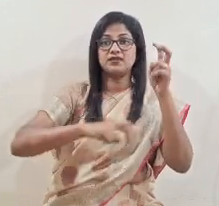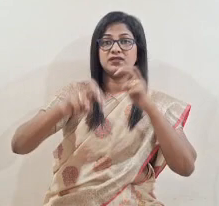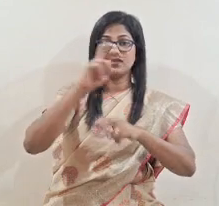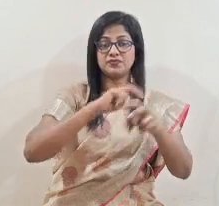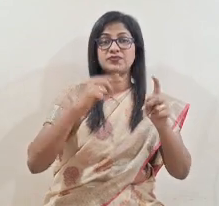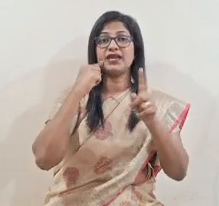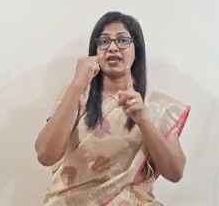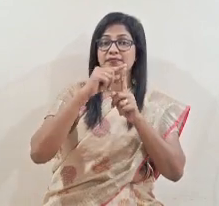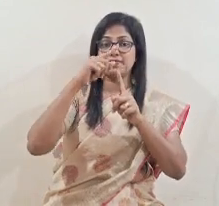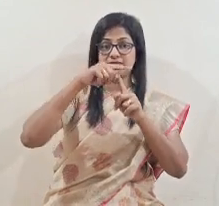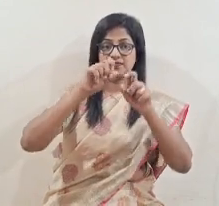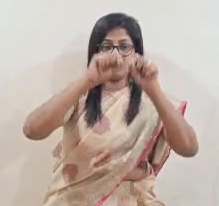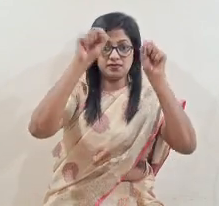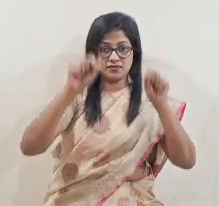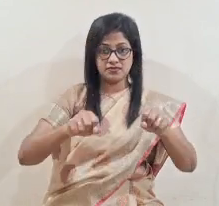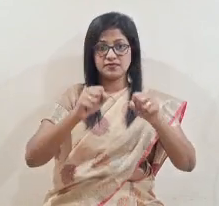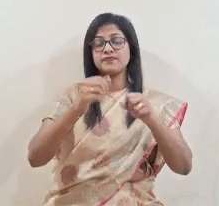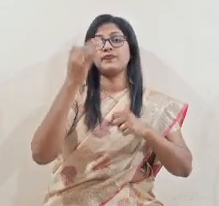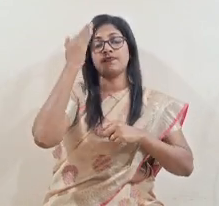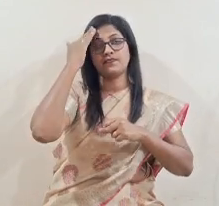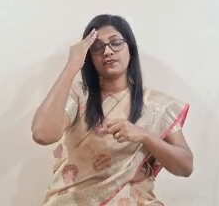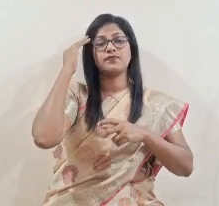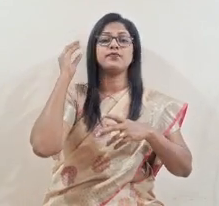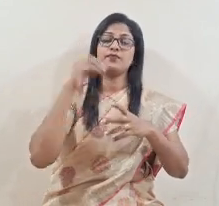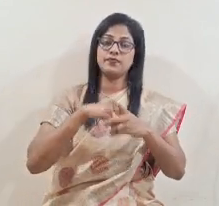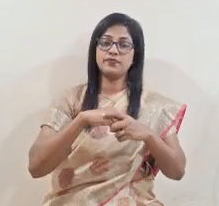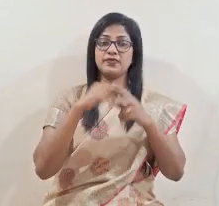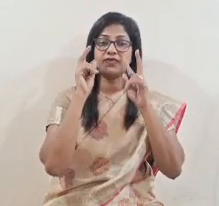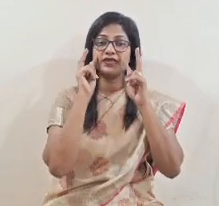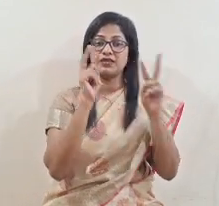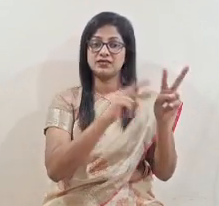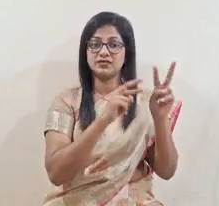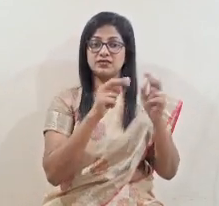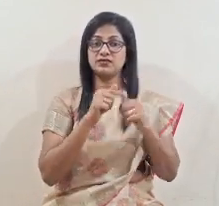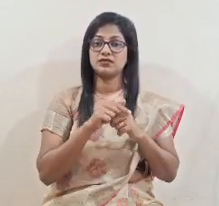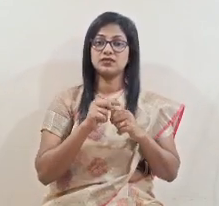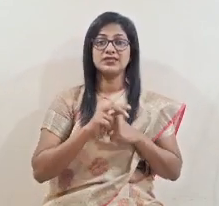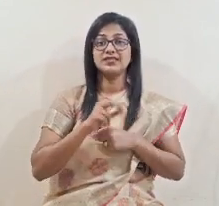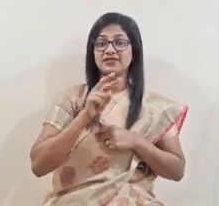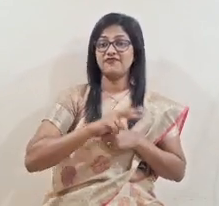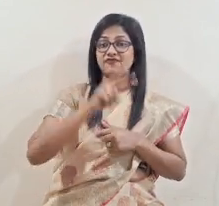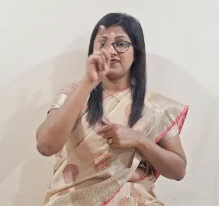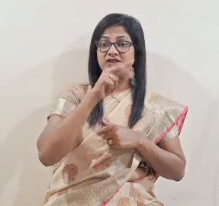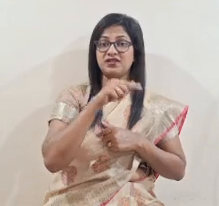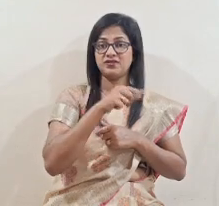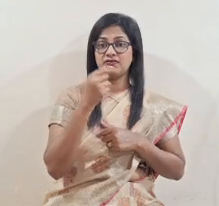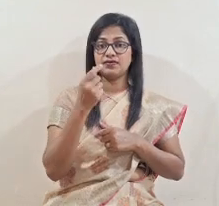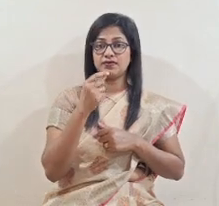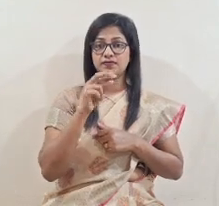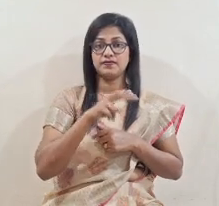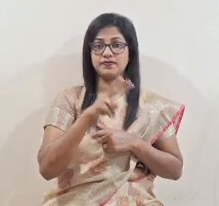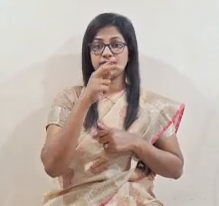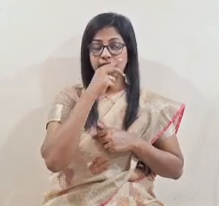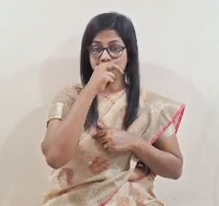or IPT system is taken into consideration. So here we can see the values of